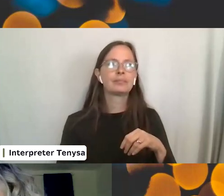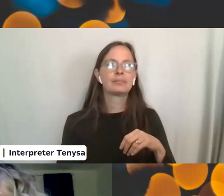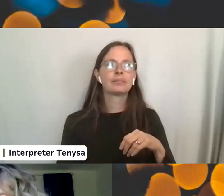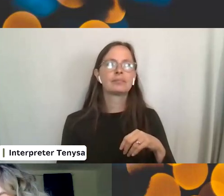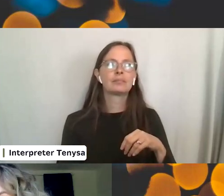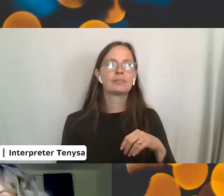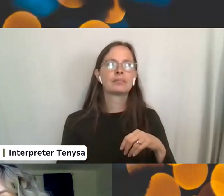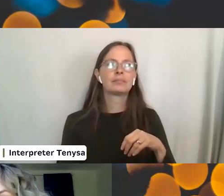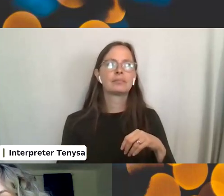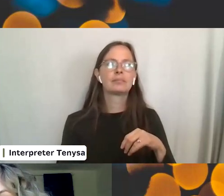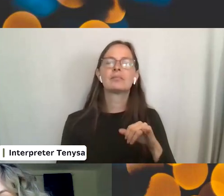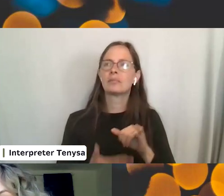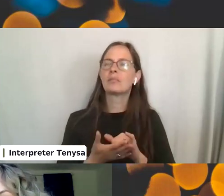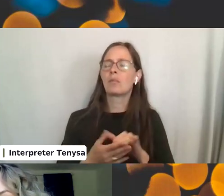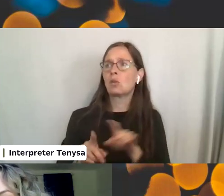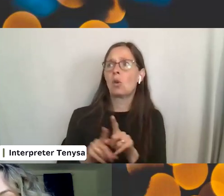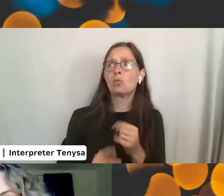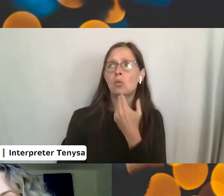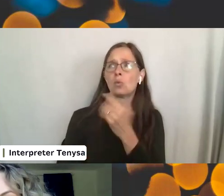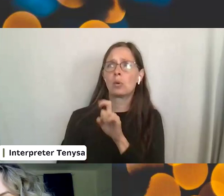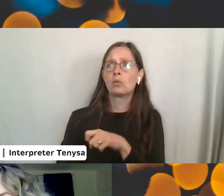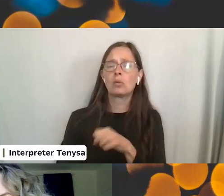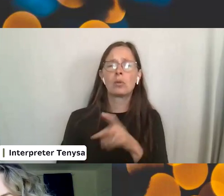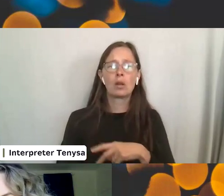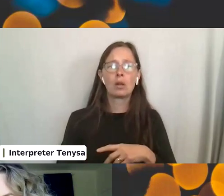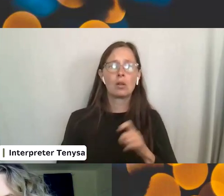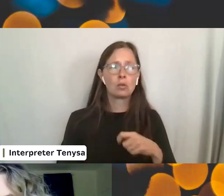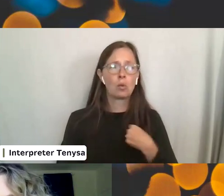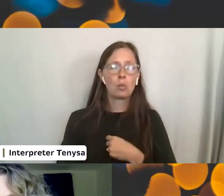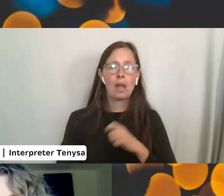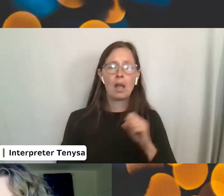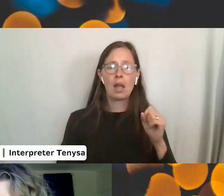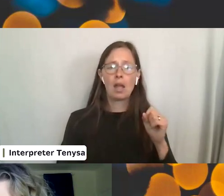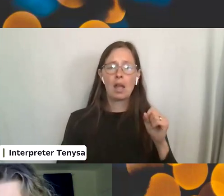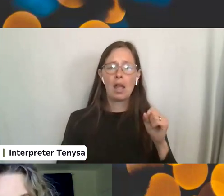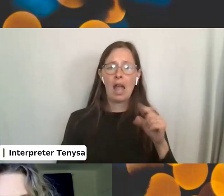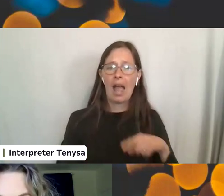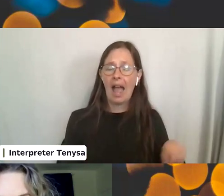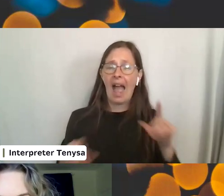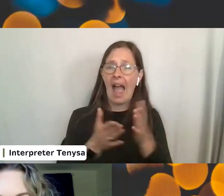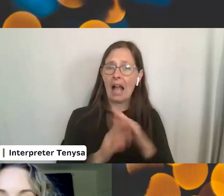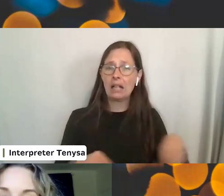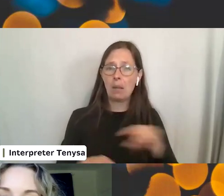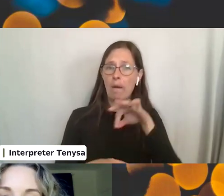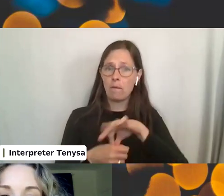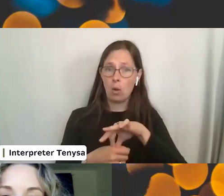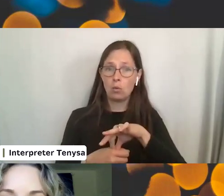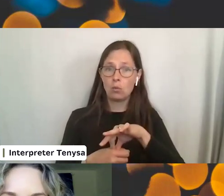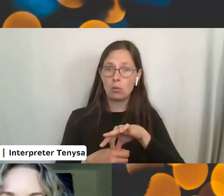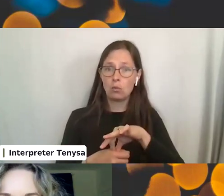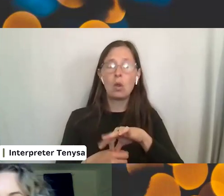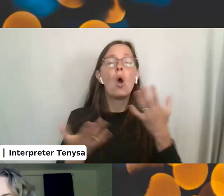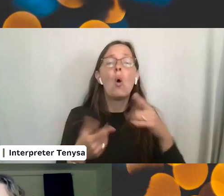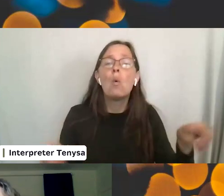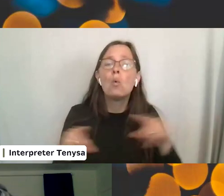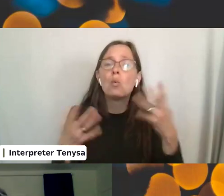That's also a totally viable question. Okay. Yeah. Should we ask them to vote? Sure. Yeah. You can respond. What do you guys want to